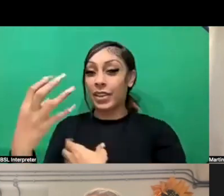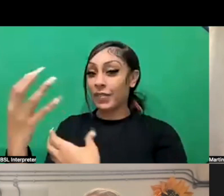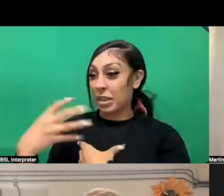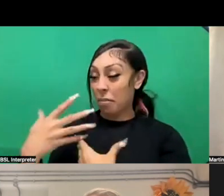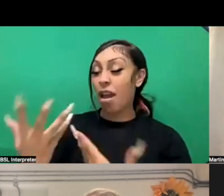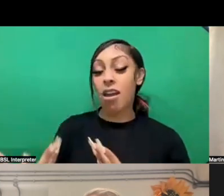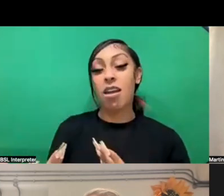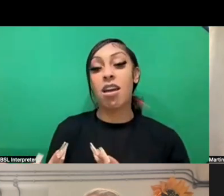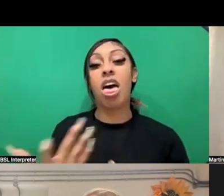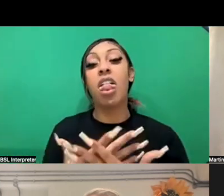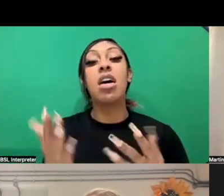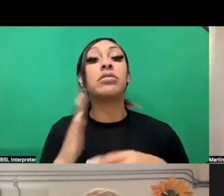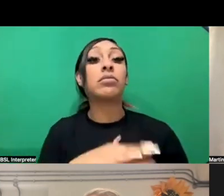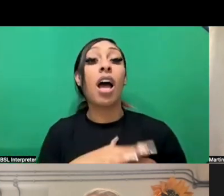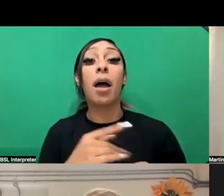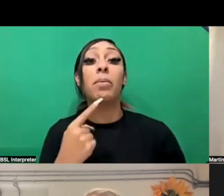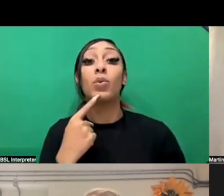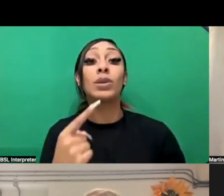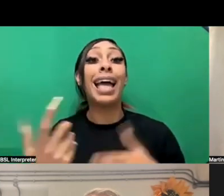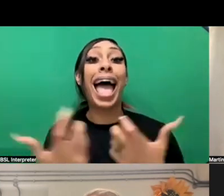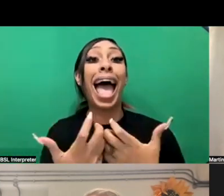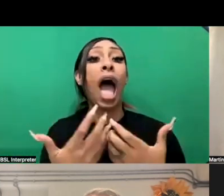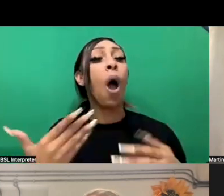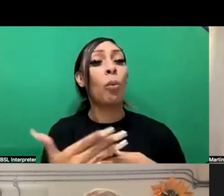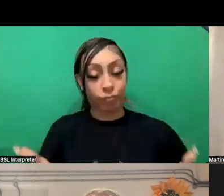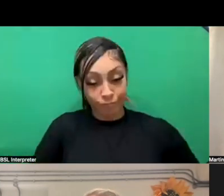I just say, I don't say how it works, and I just say